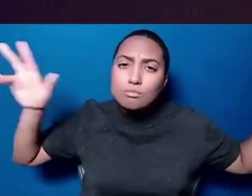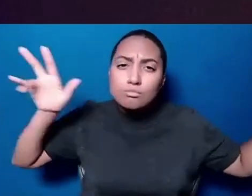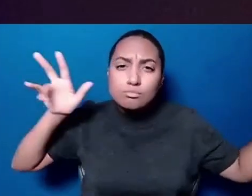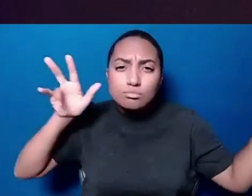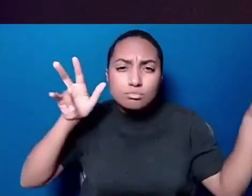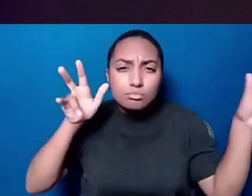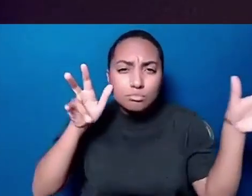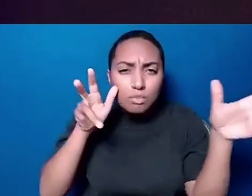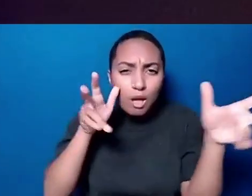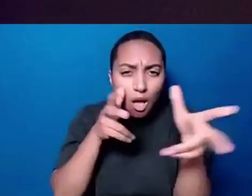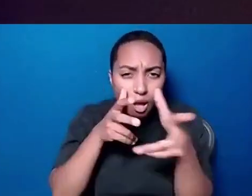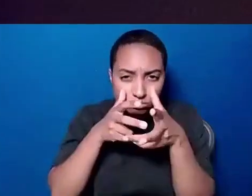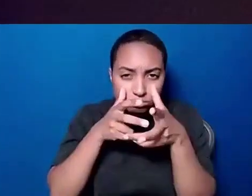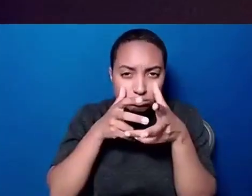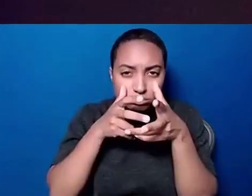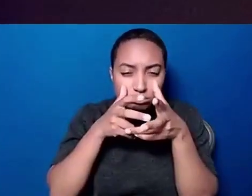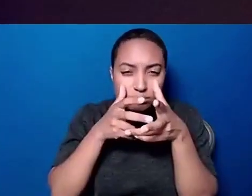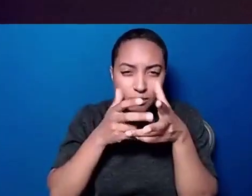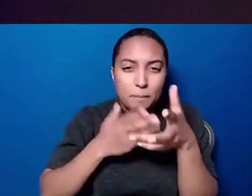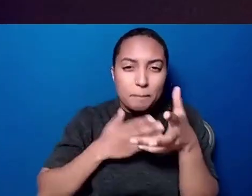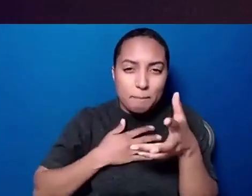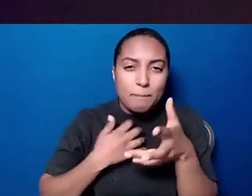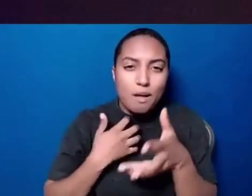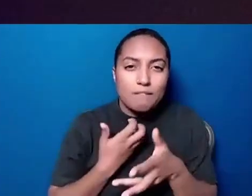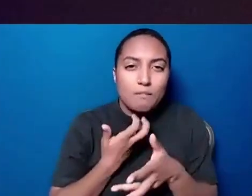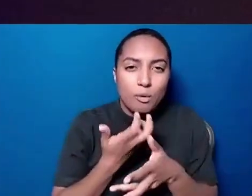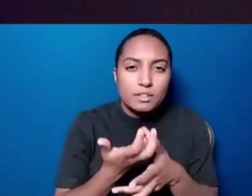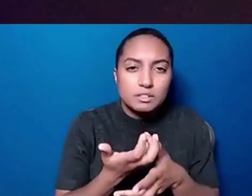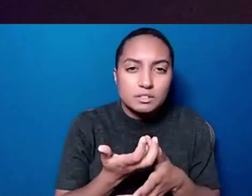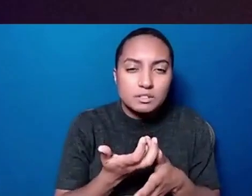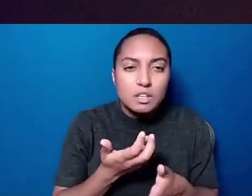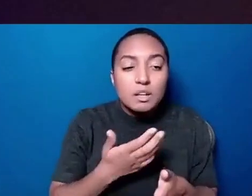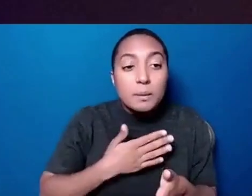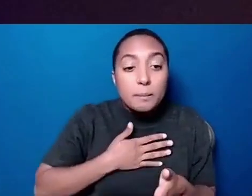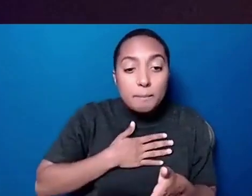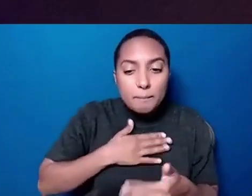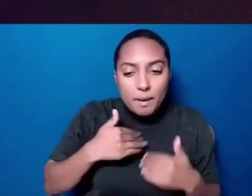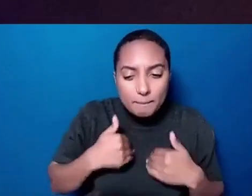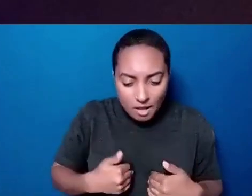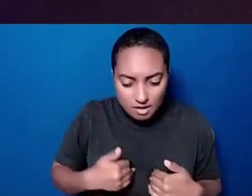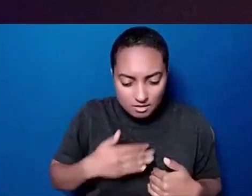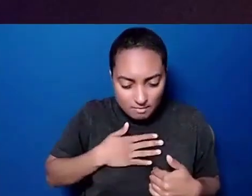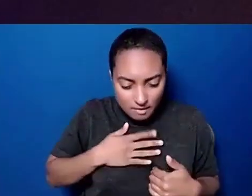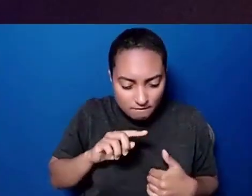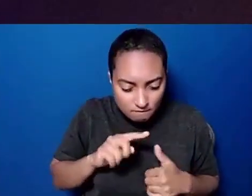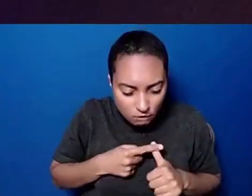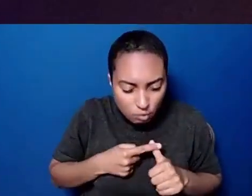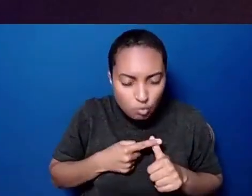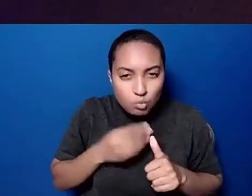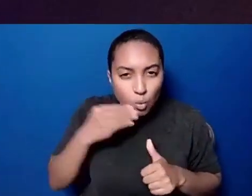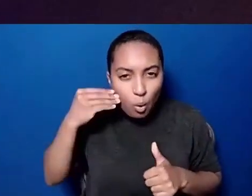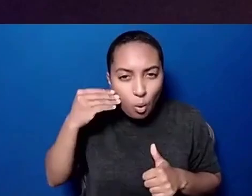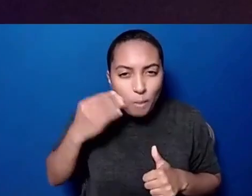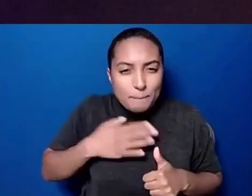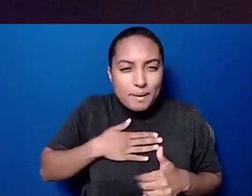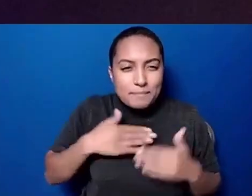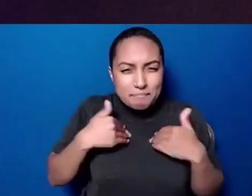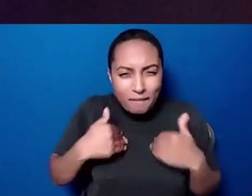My body is my sanctuary. My body is my first home. My body, my